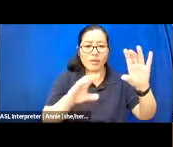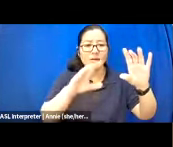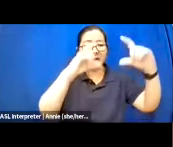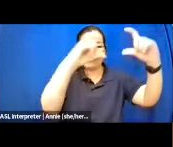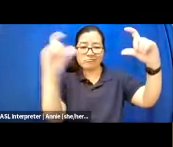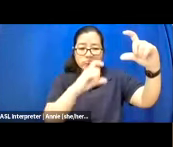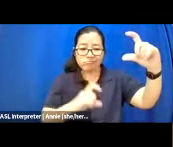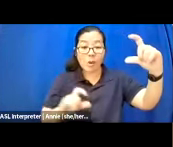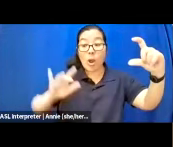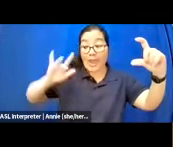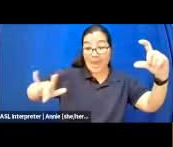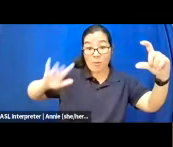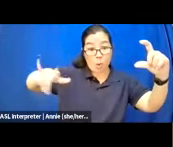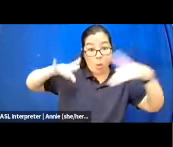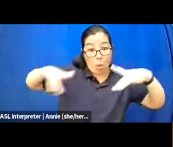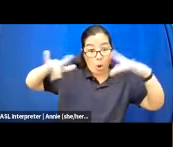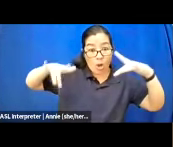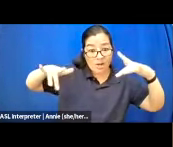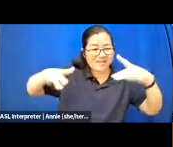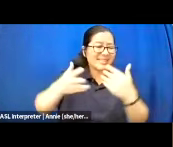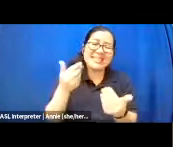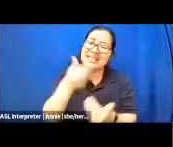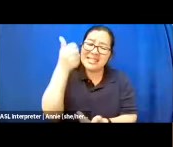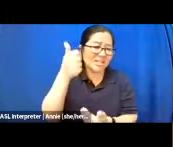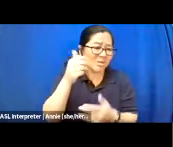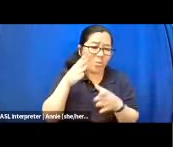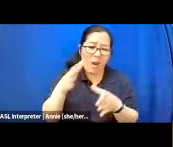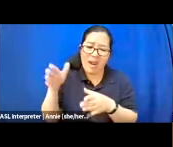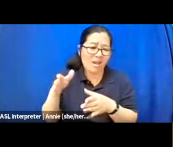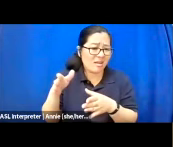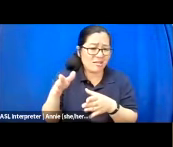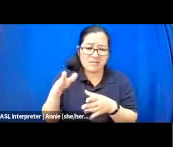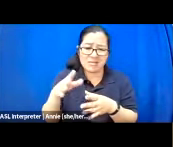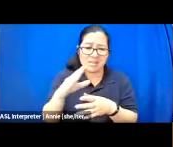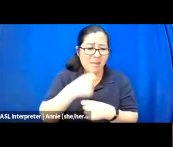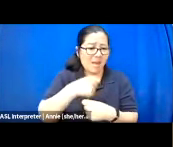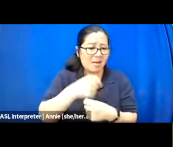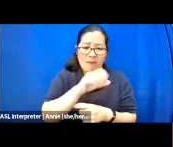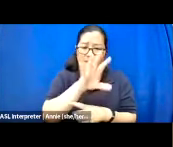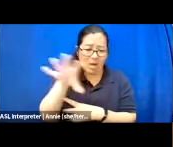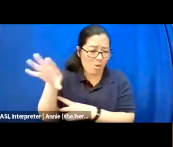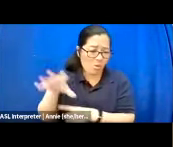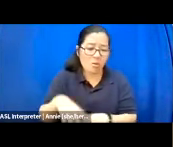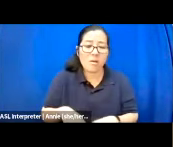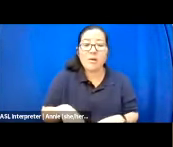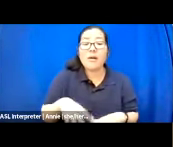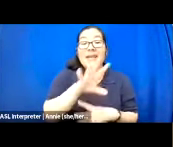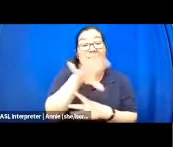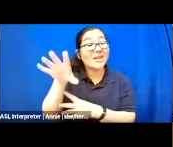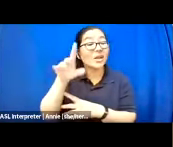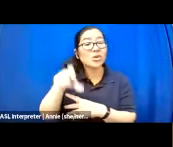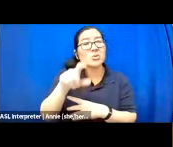And you can, then that should be the easiest process. And then that video should be about, I know altogether would be about